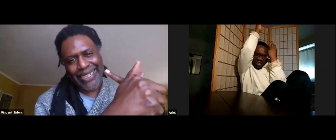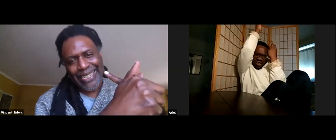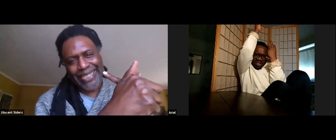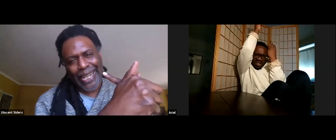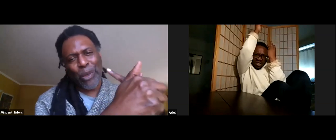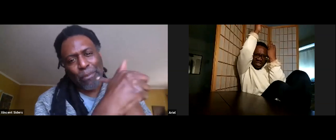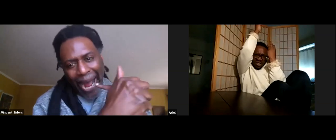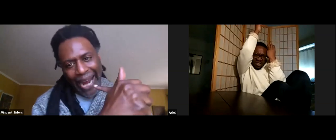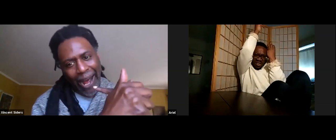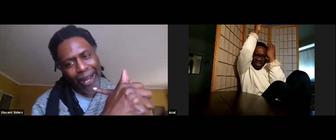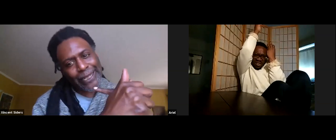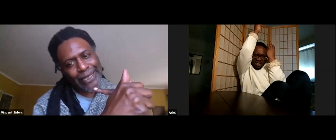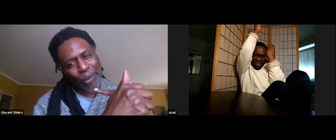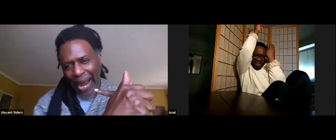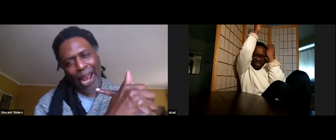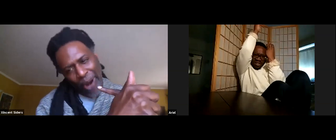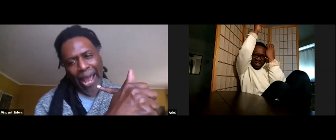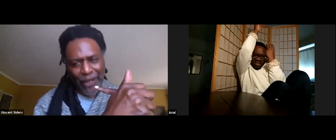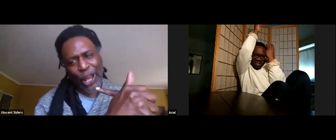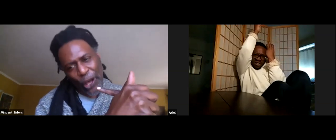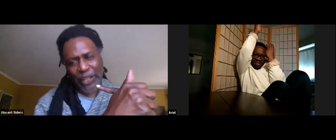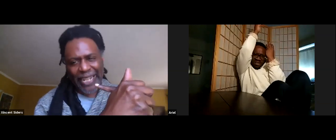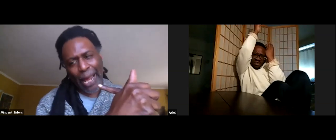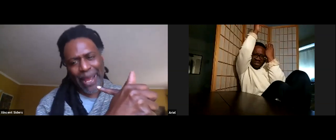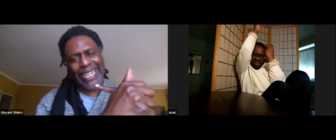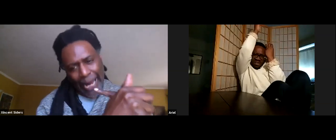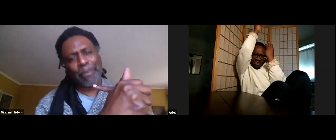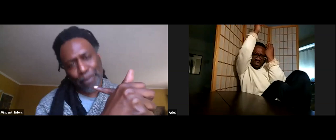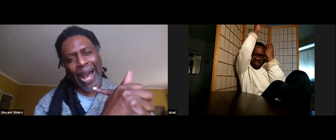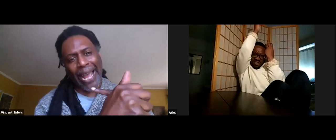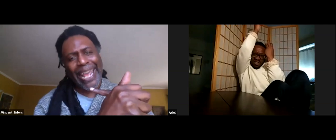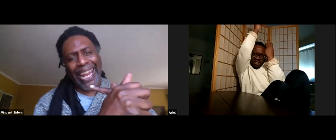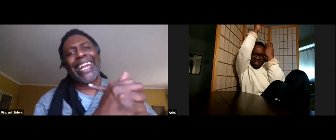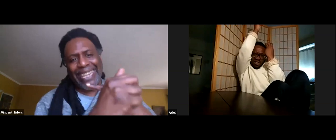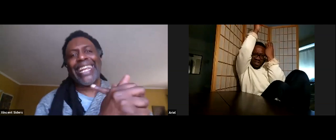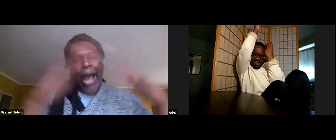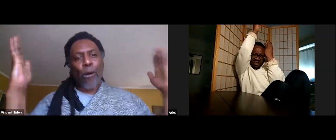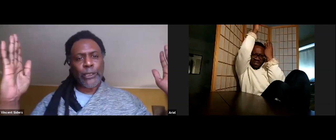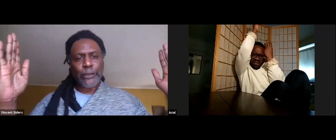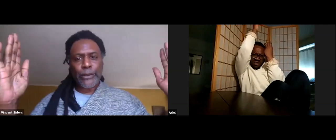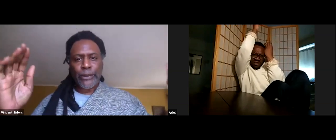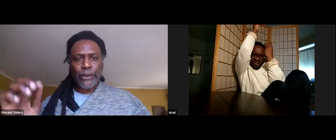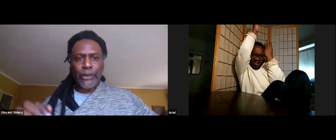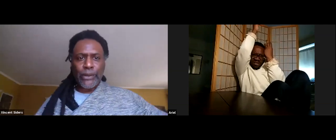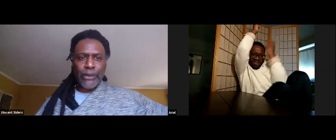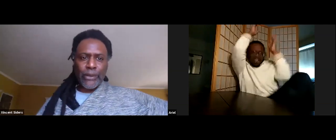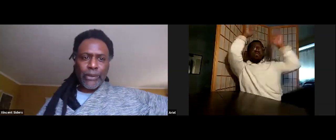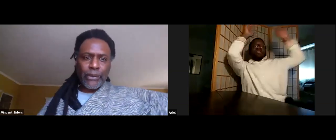died. It was mine art, when I arrived and heard thee that made gape the pine and let thee out.